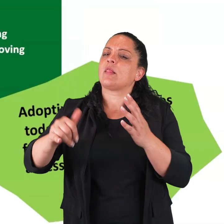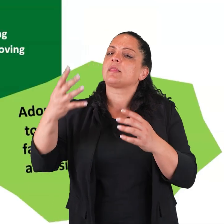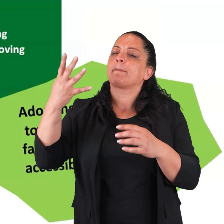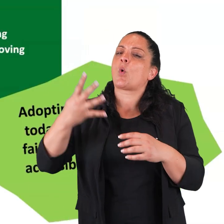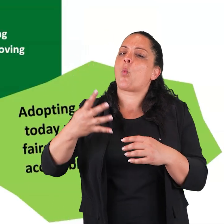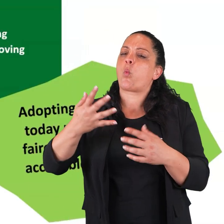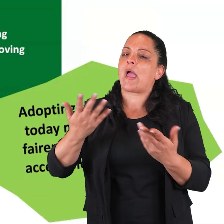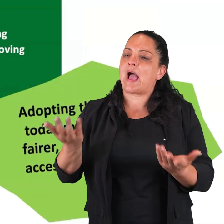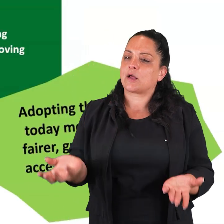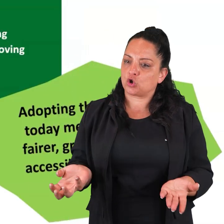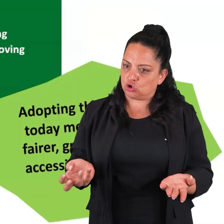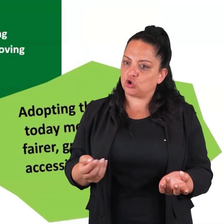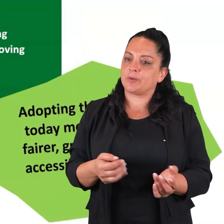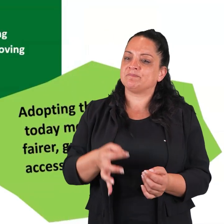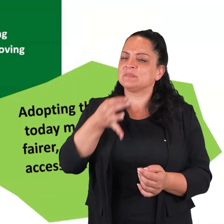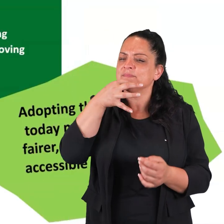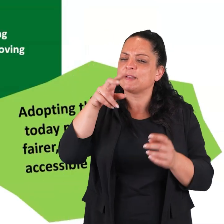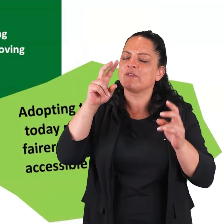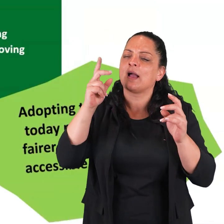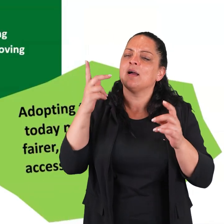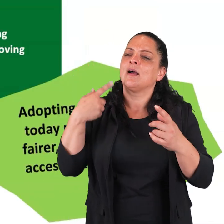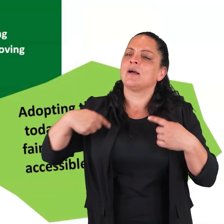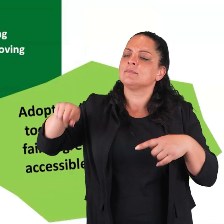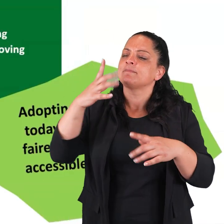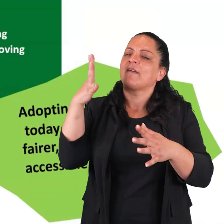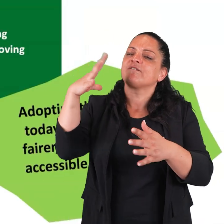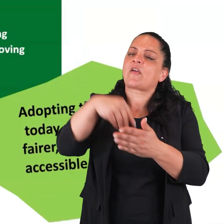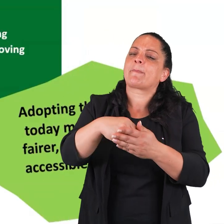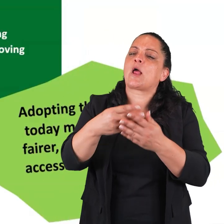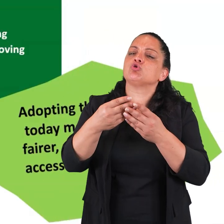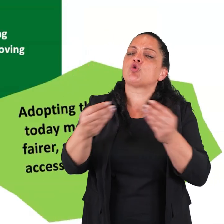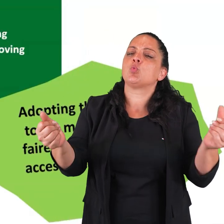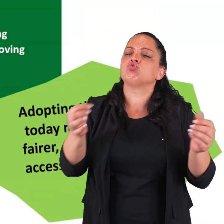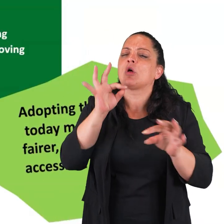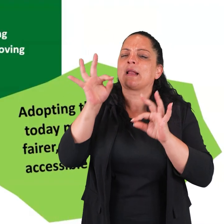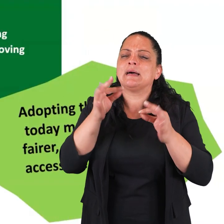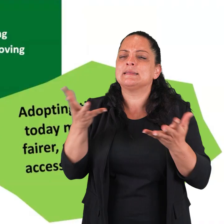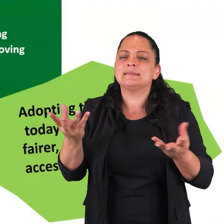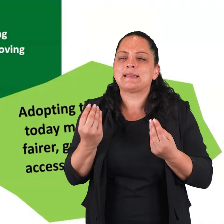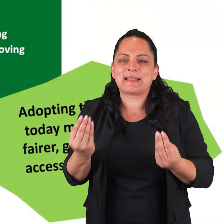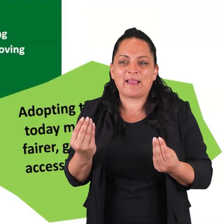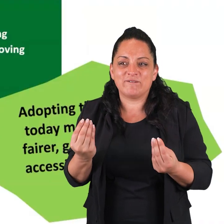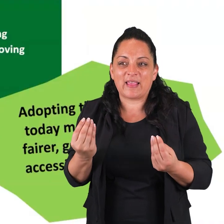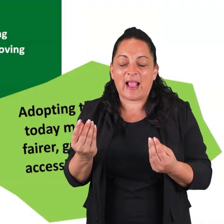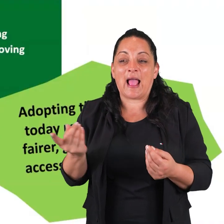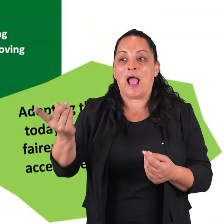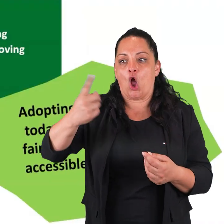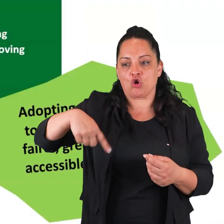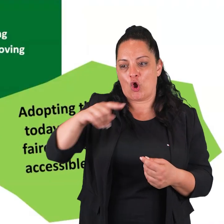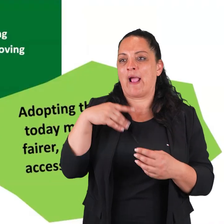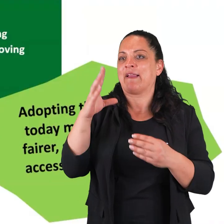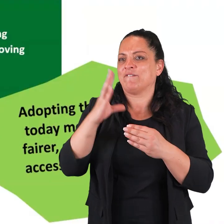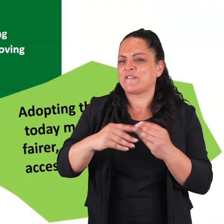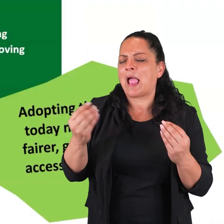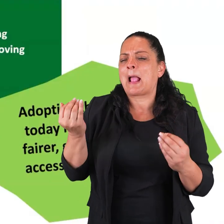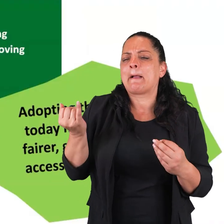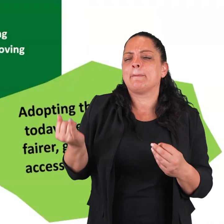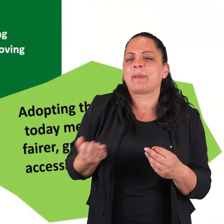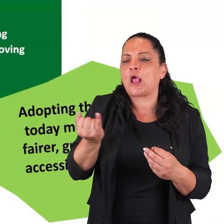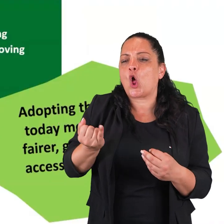be part of the solution means that even if we make small daily gestures